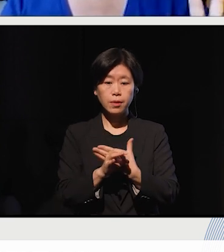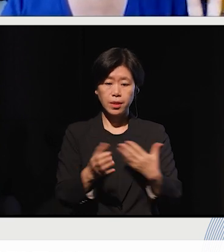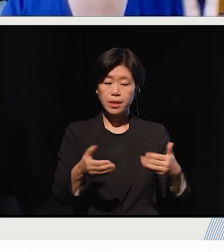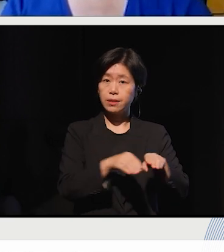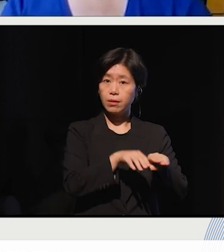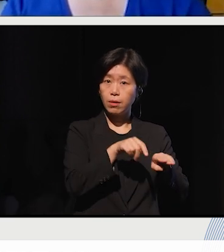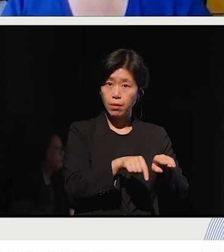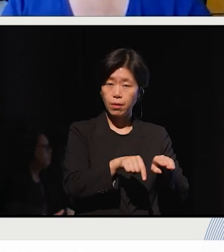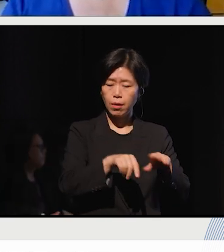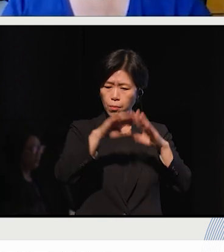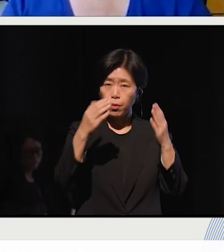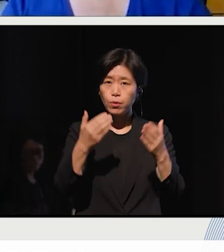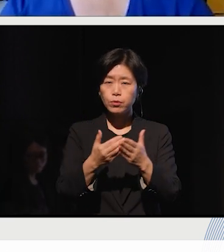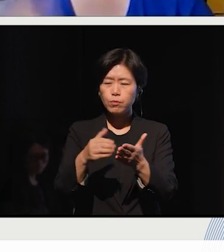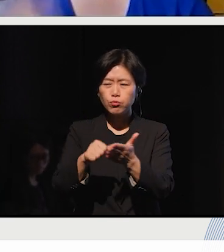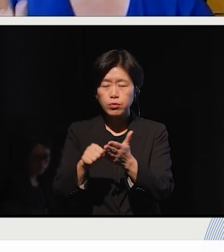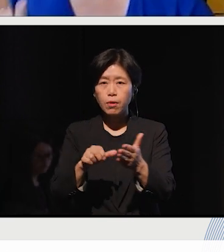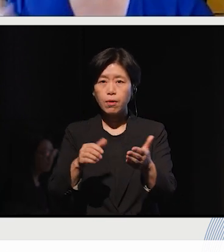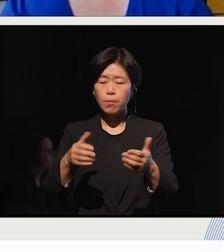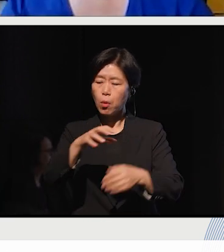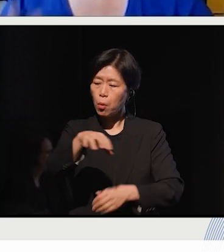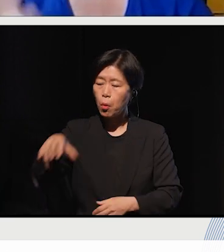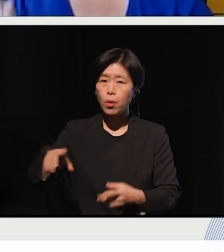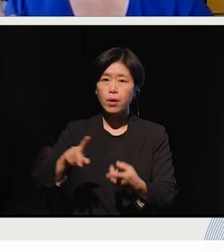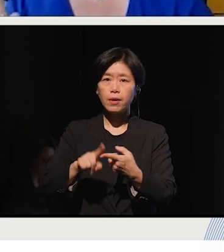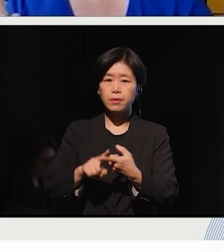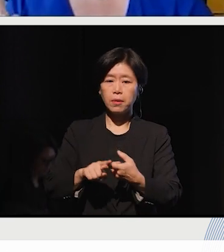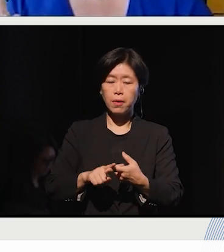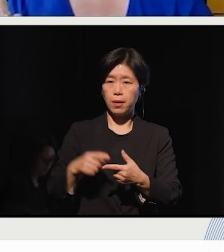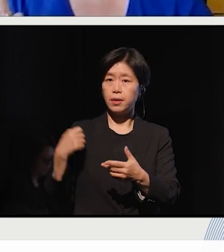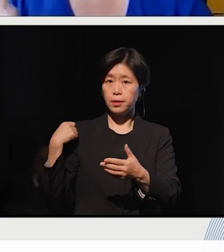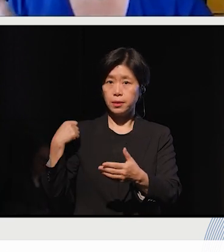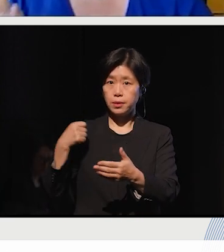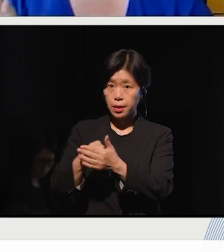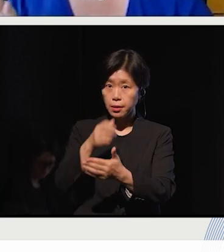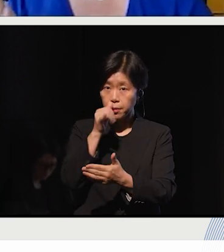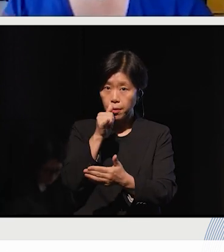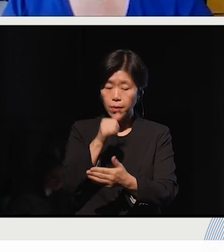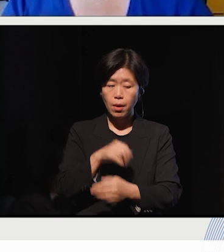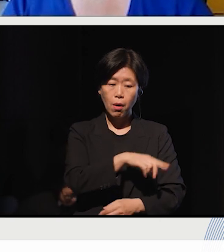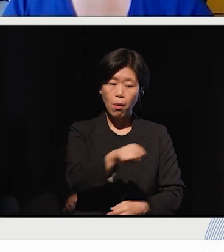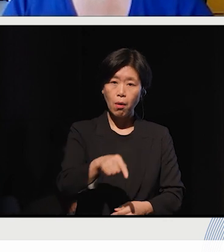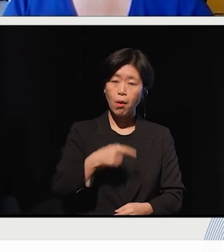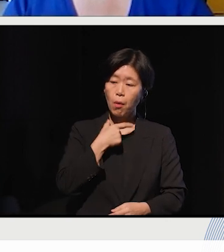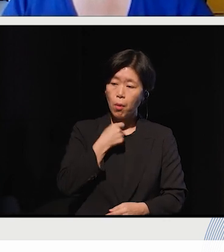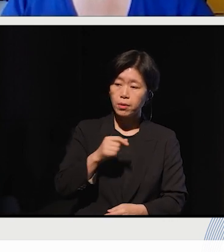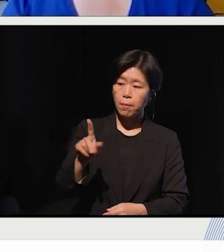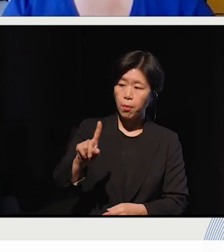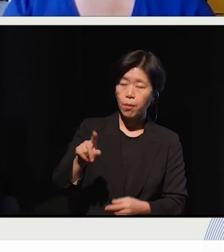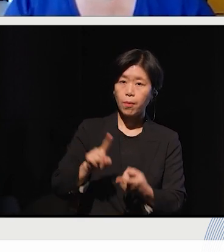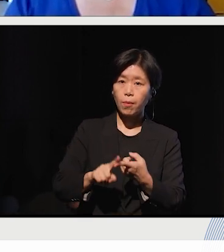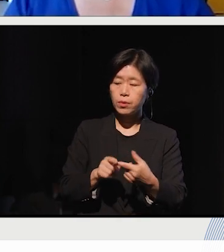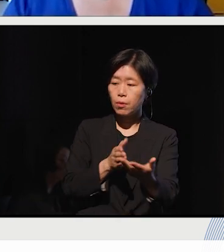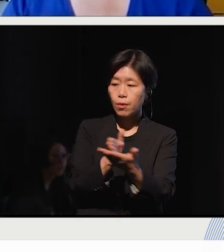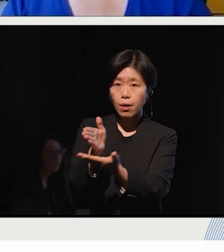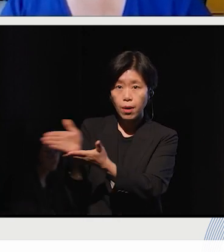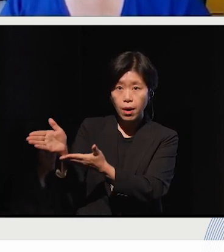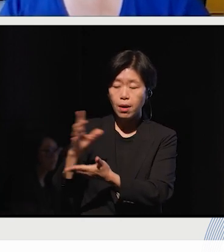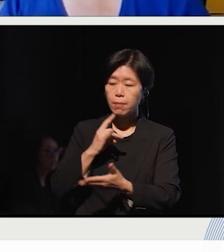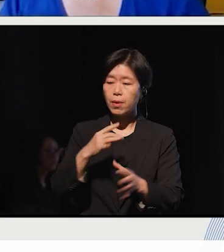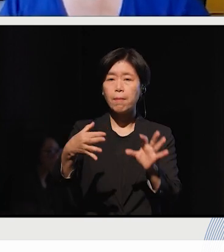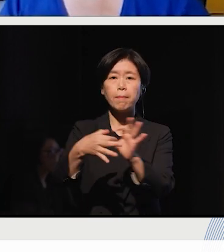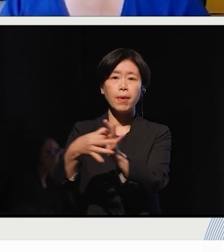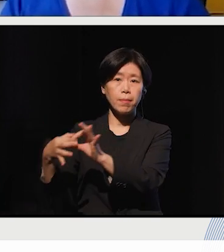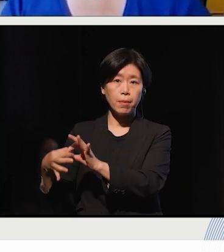the physical access issues. Human resources takes care of all the employment issues of accessibility. The artistic programmers